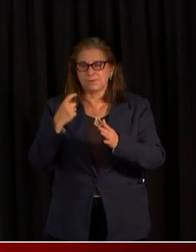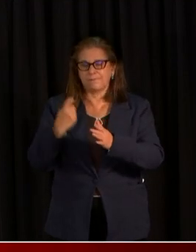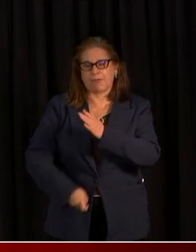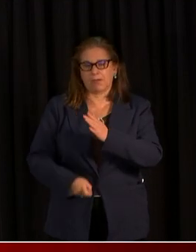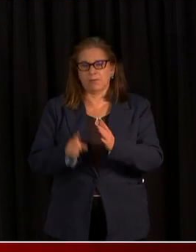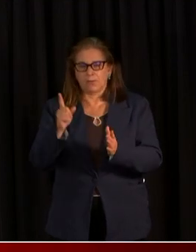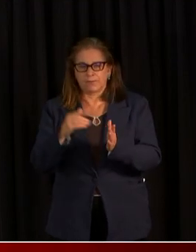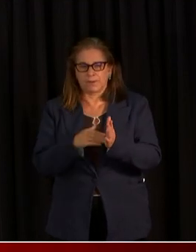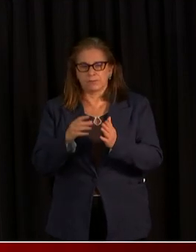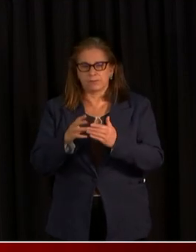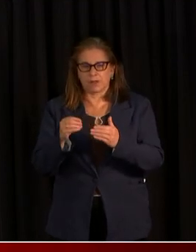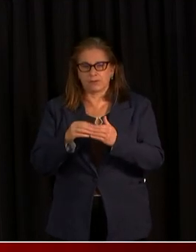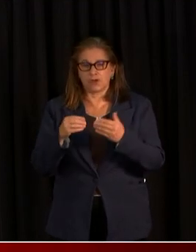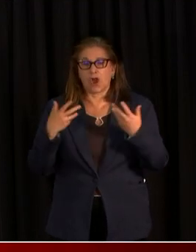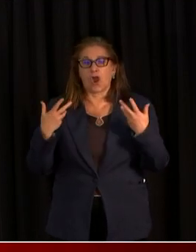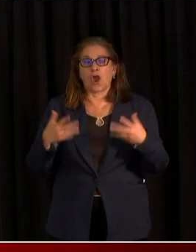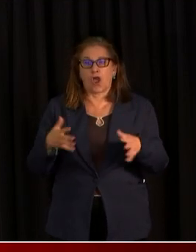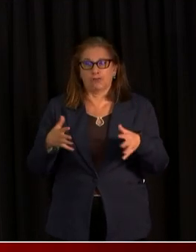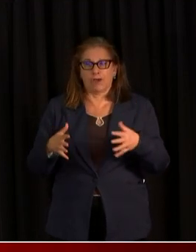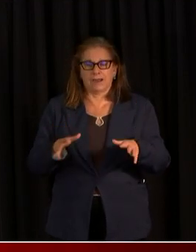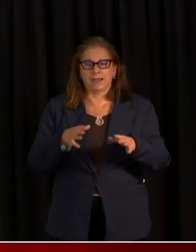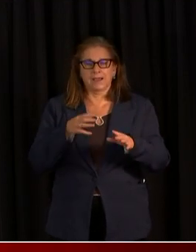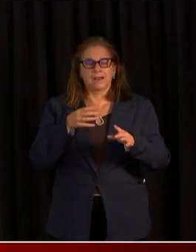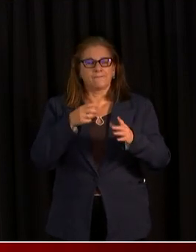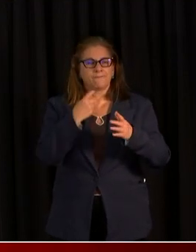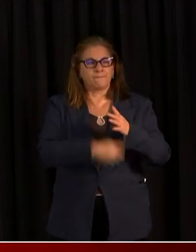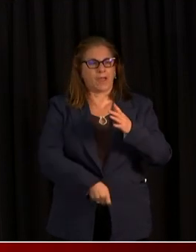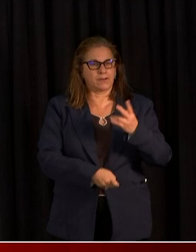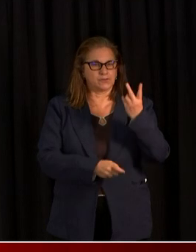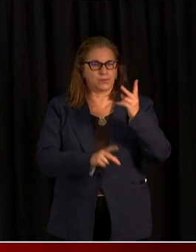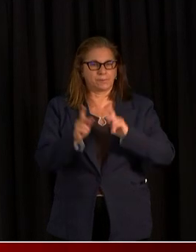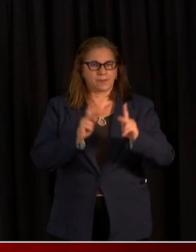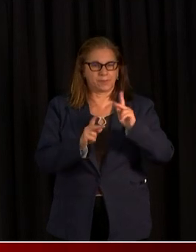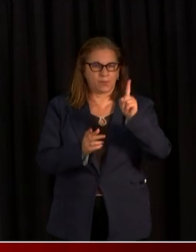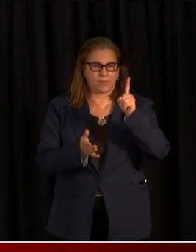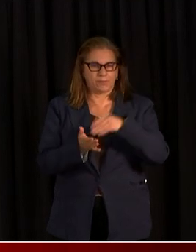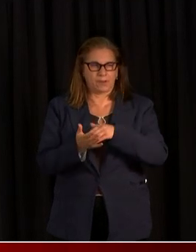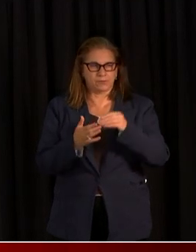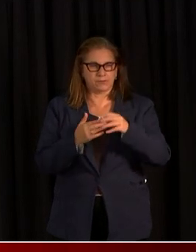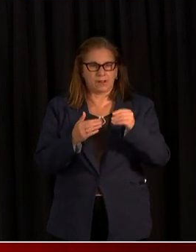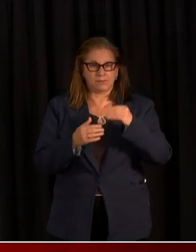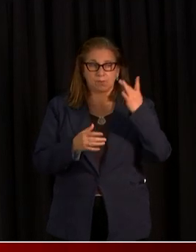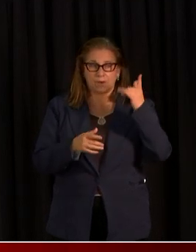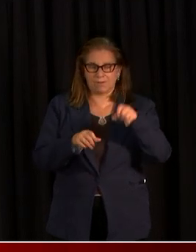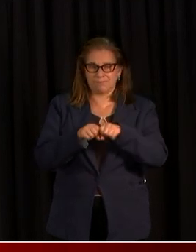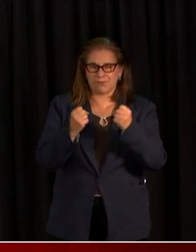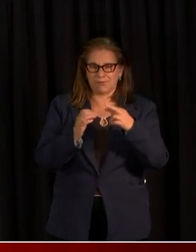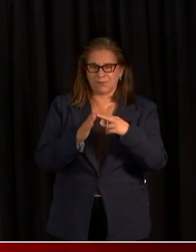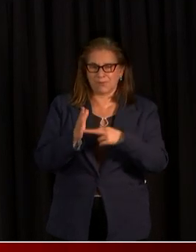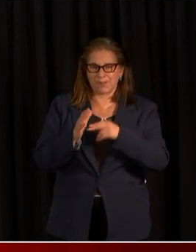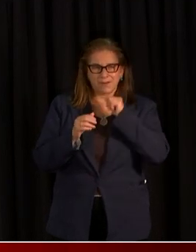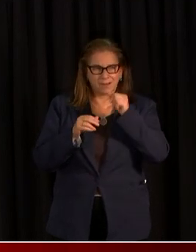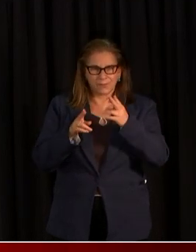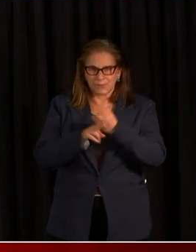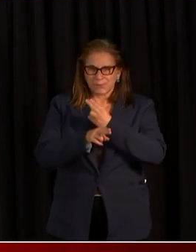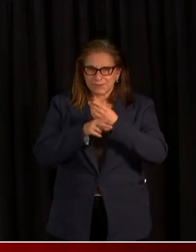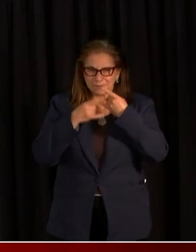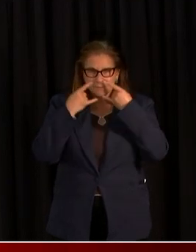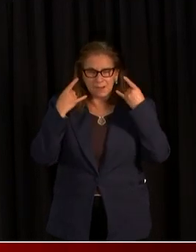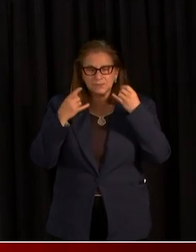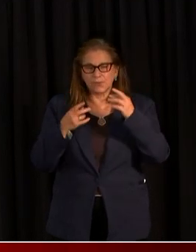So moving forward, however, inspectors will be able to issue fines on the spot when they